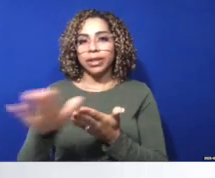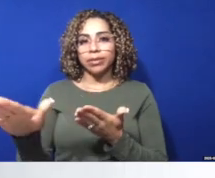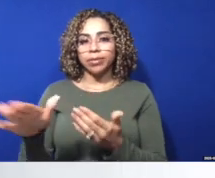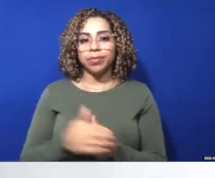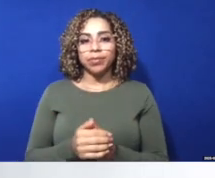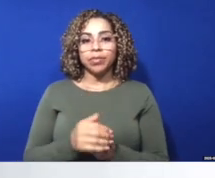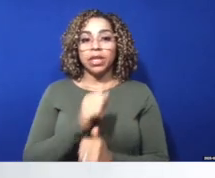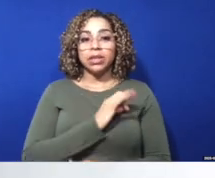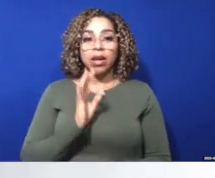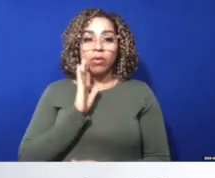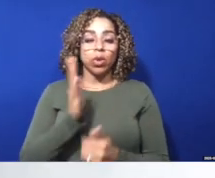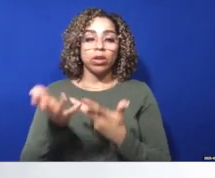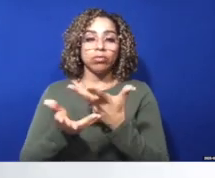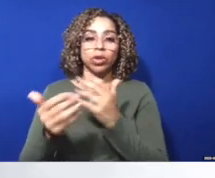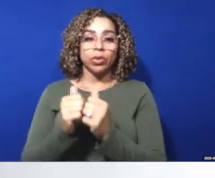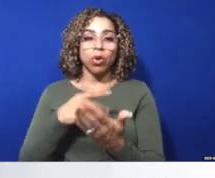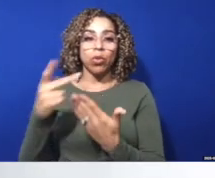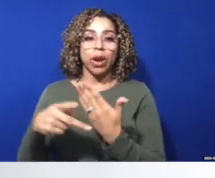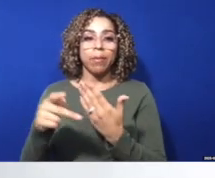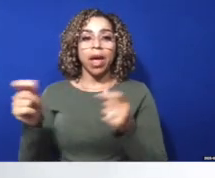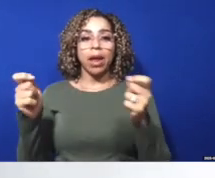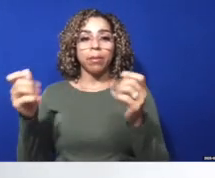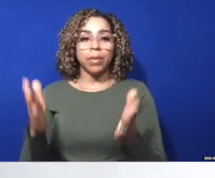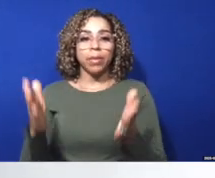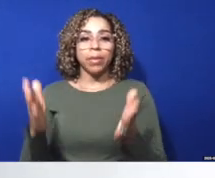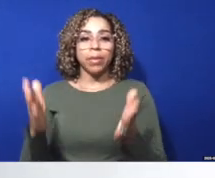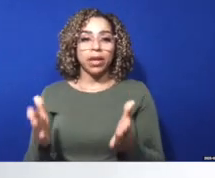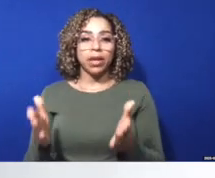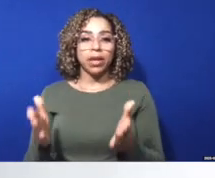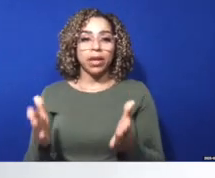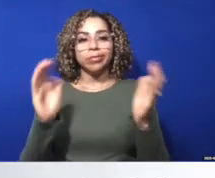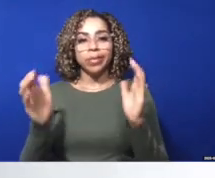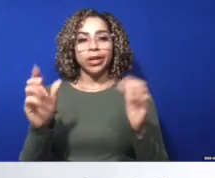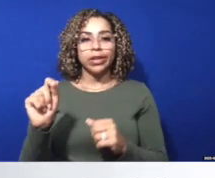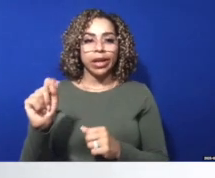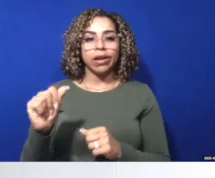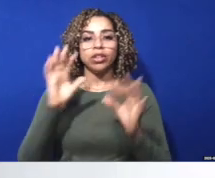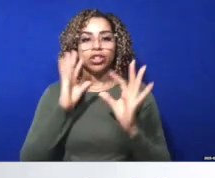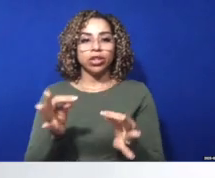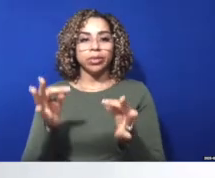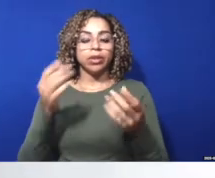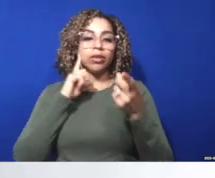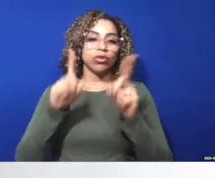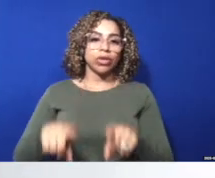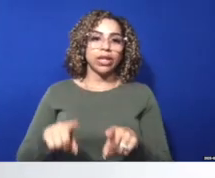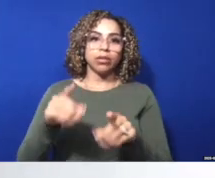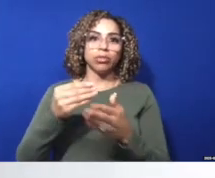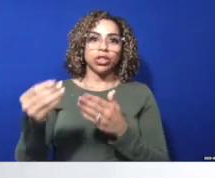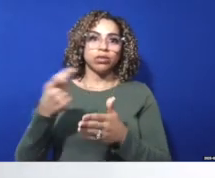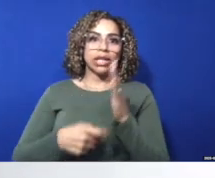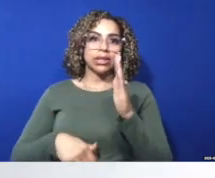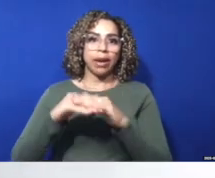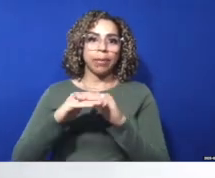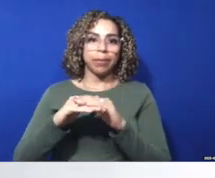further and compare regional data to determine an agreed-upon purchase price cap. Staff also proposes program alignment on